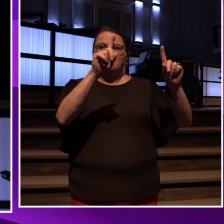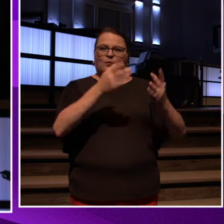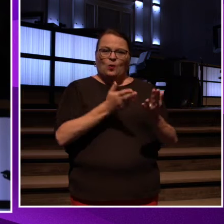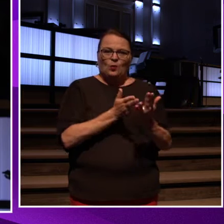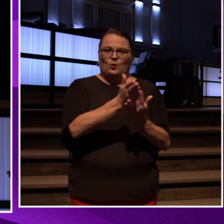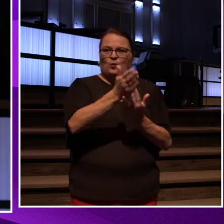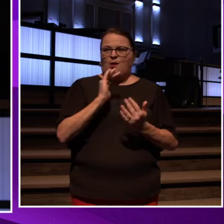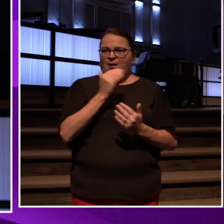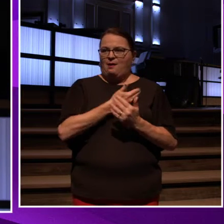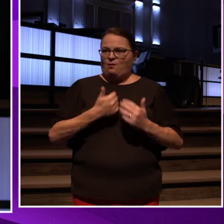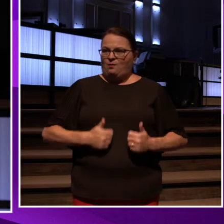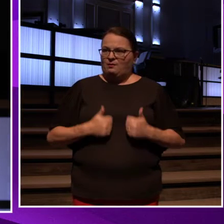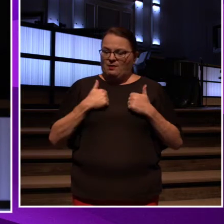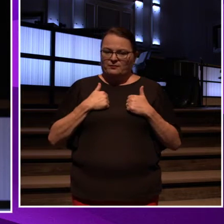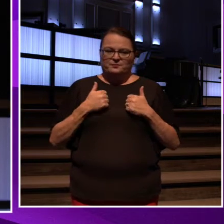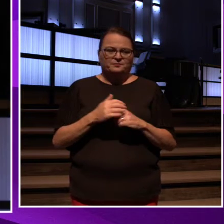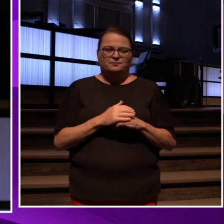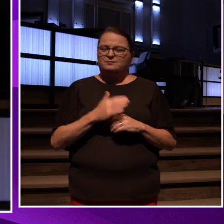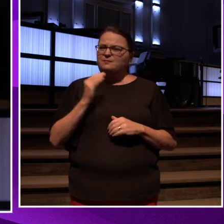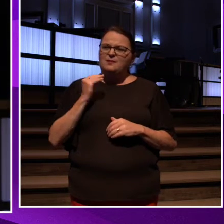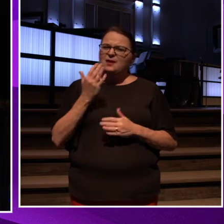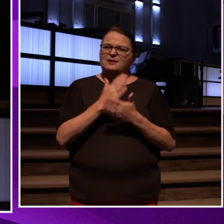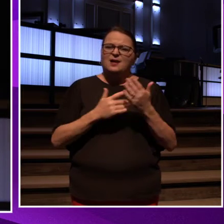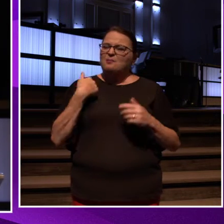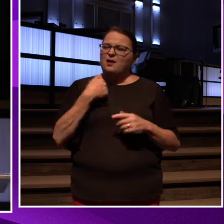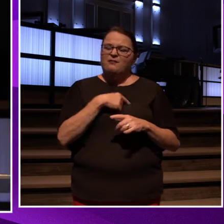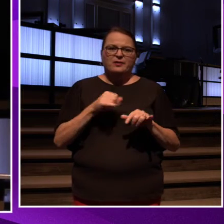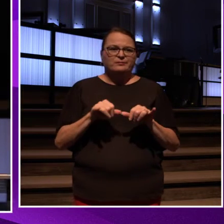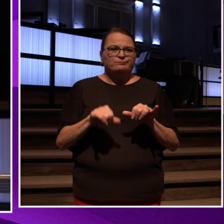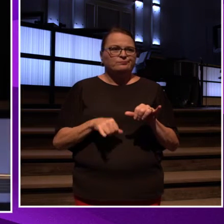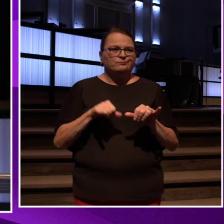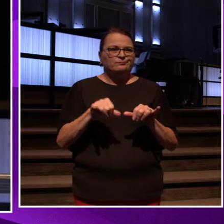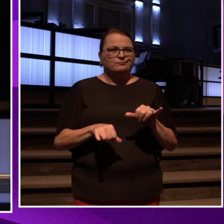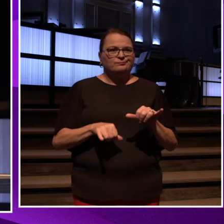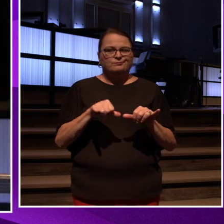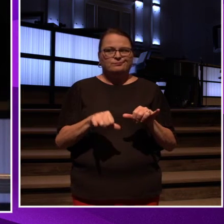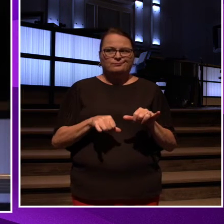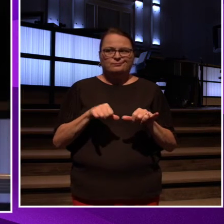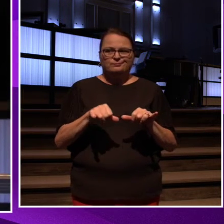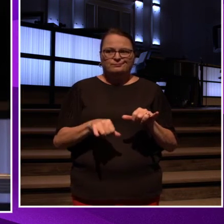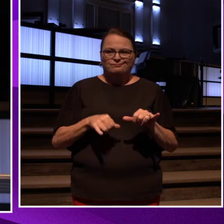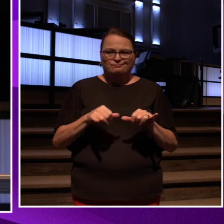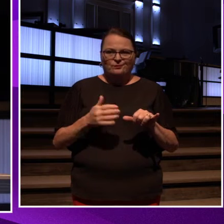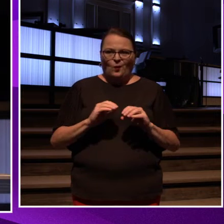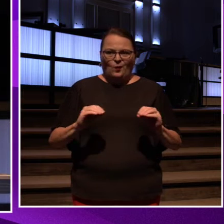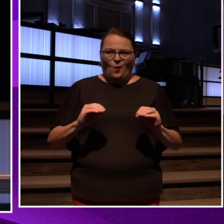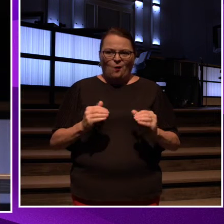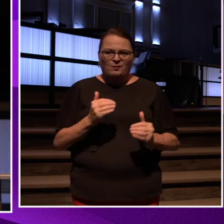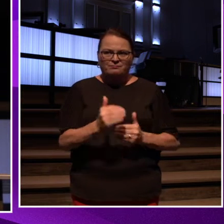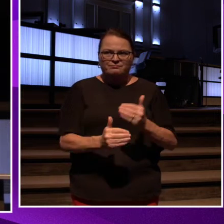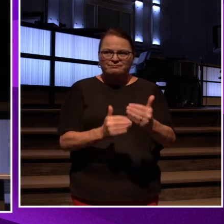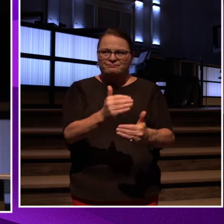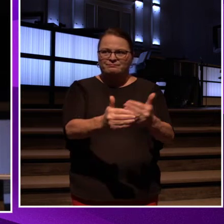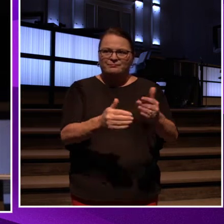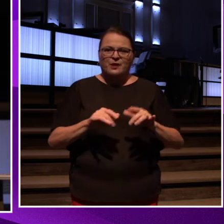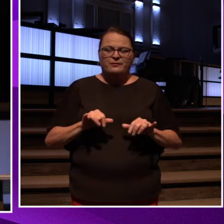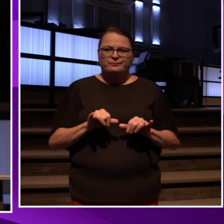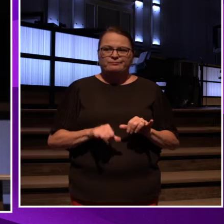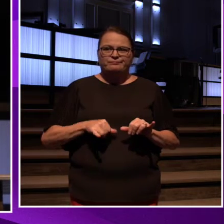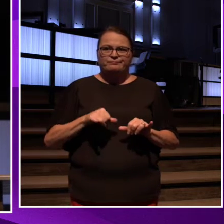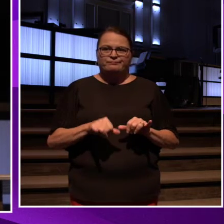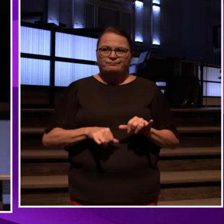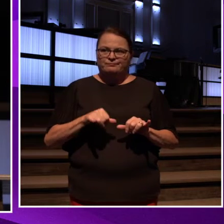And it seems like some of us are stuck. We're stagnant. We remember the time when we got